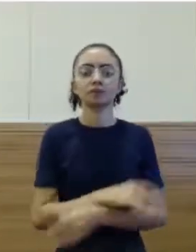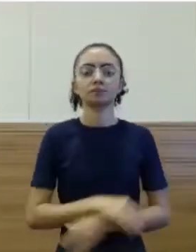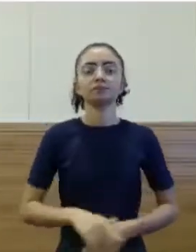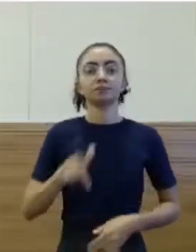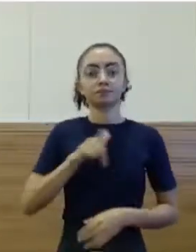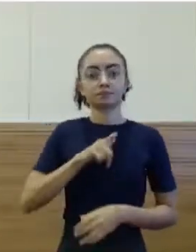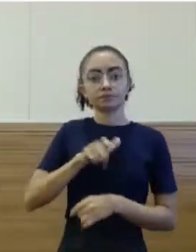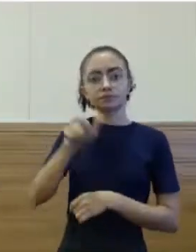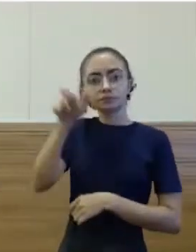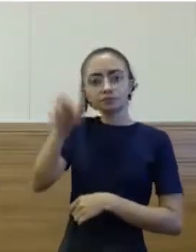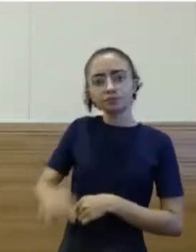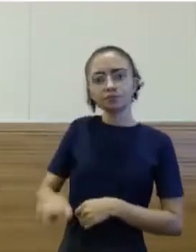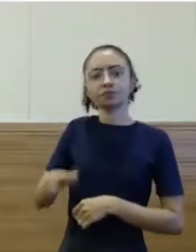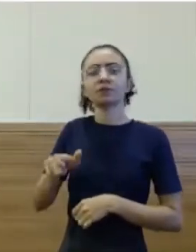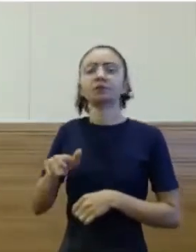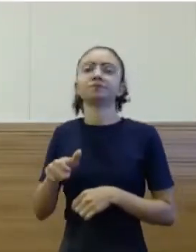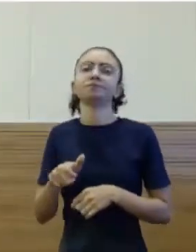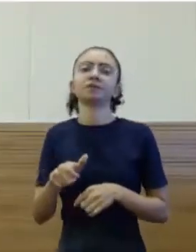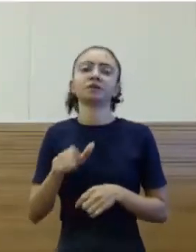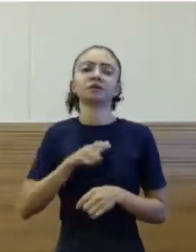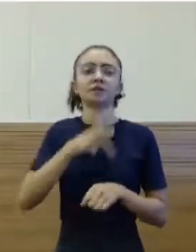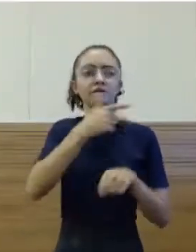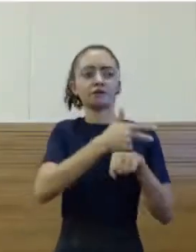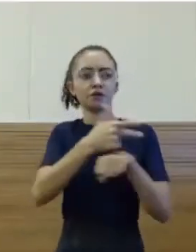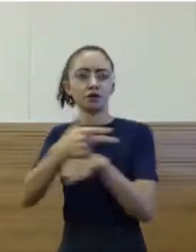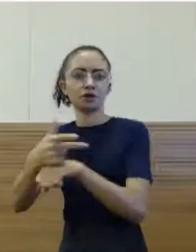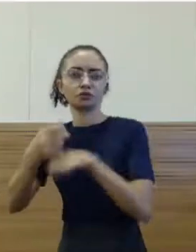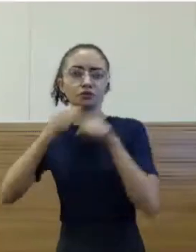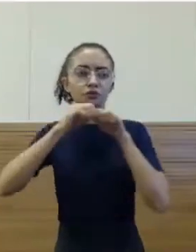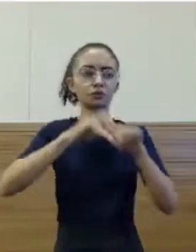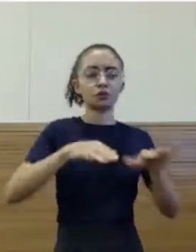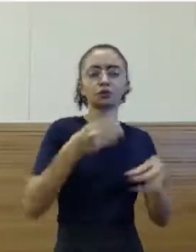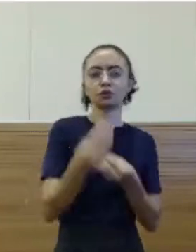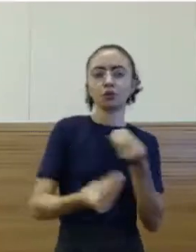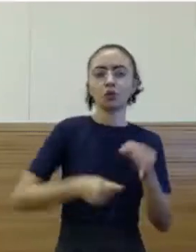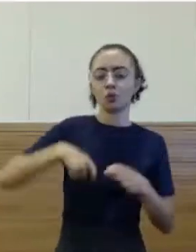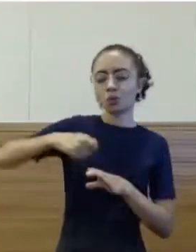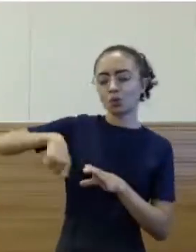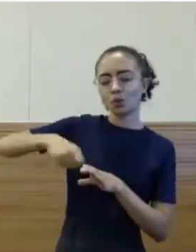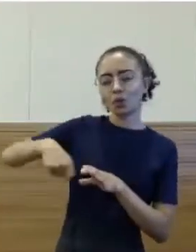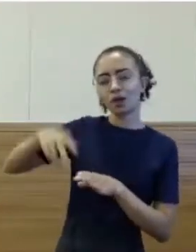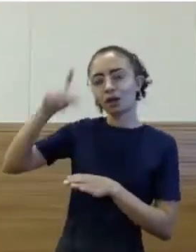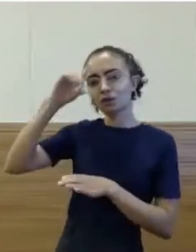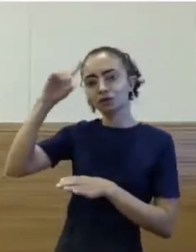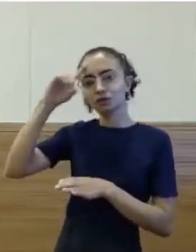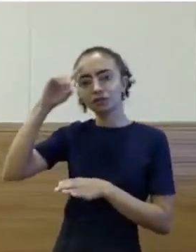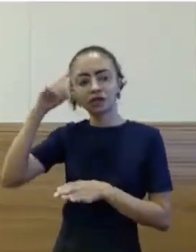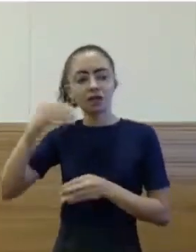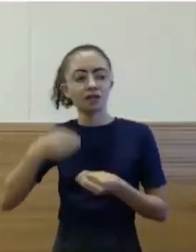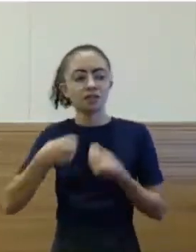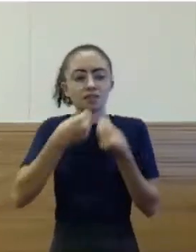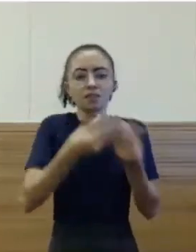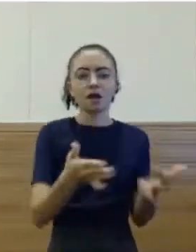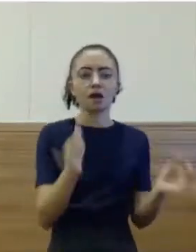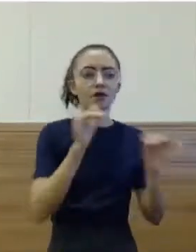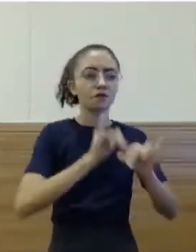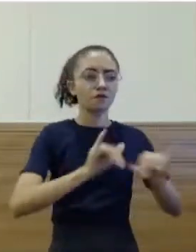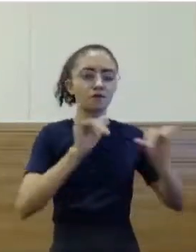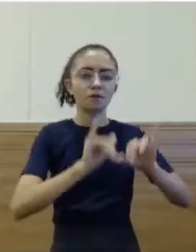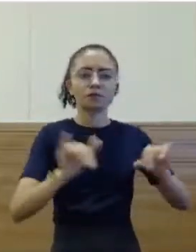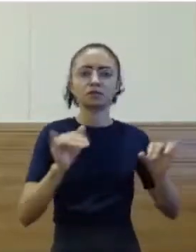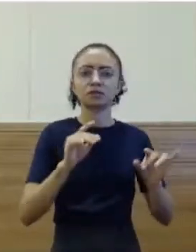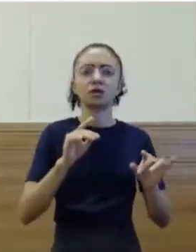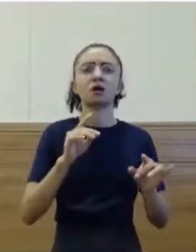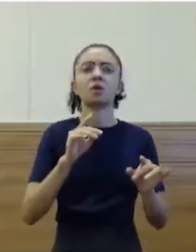and a web series that on short episode talks about day-to-day cooking and brings a lot of reflection, very